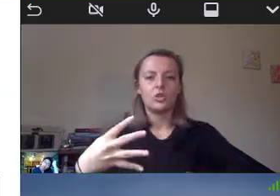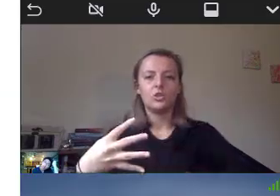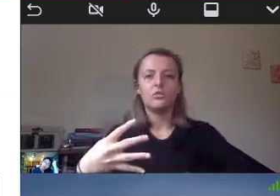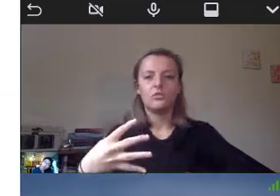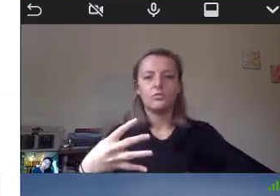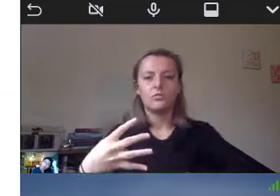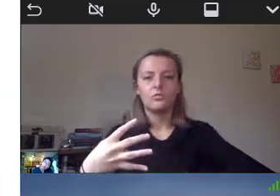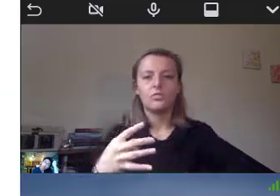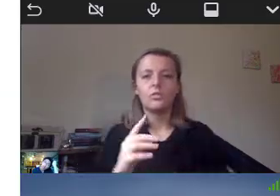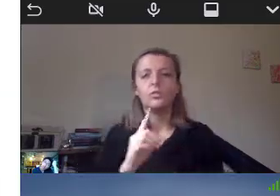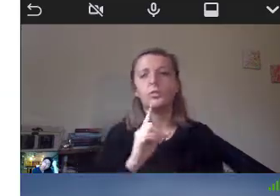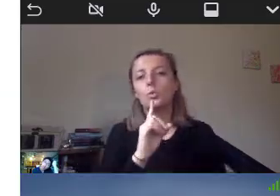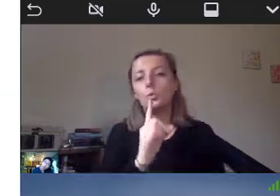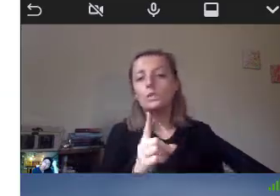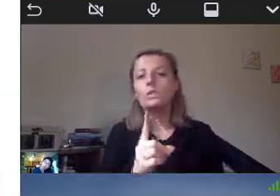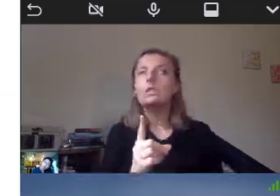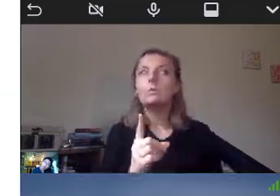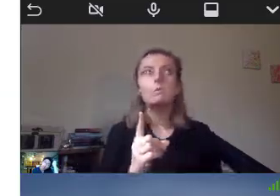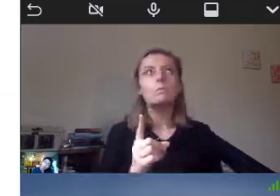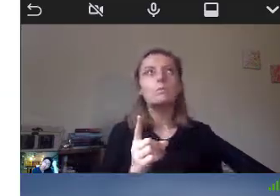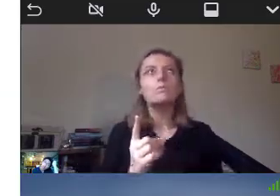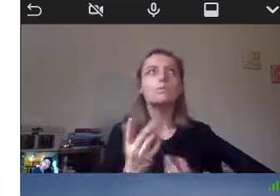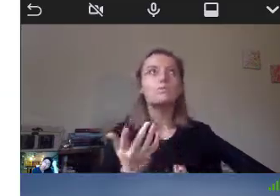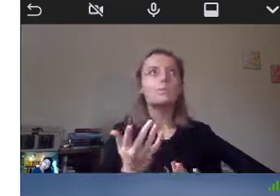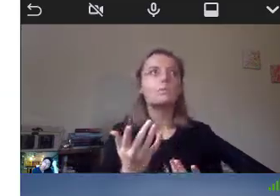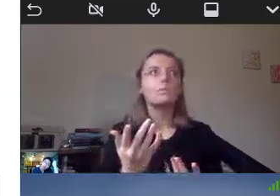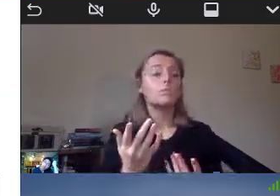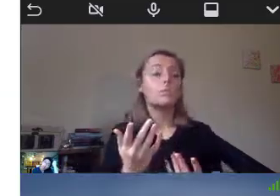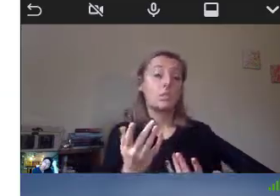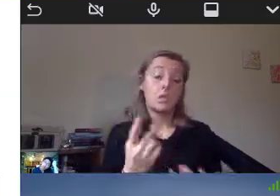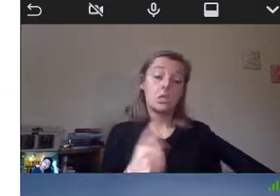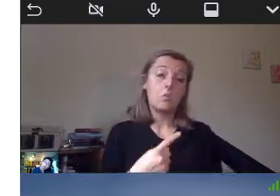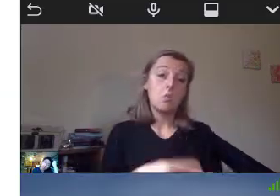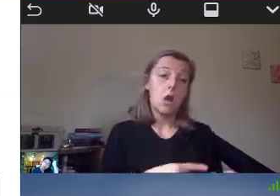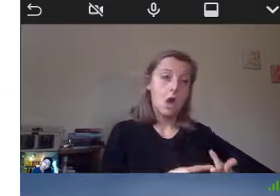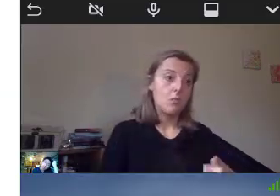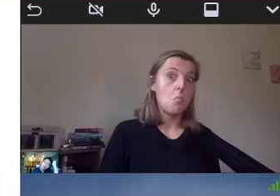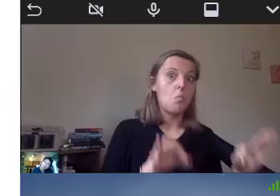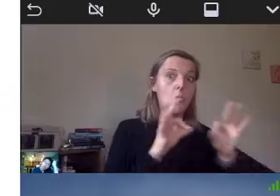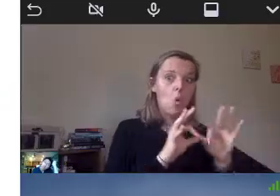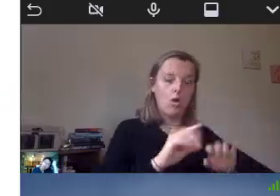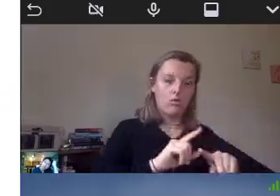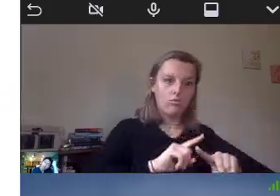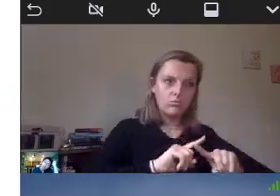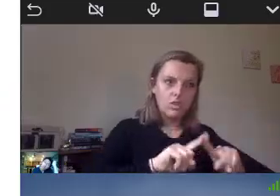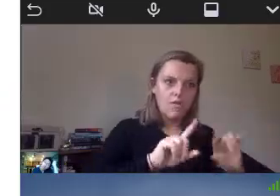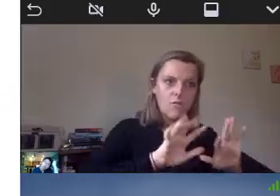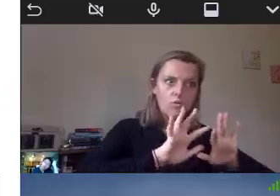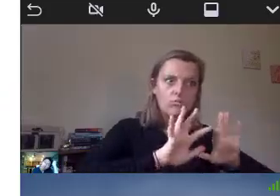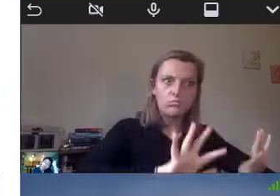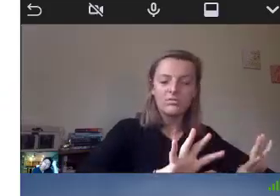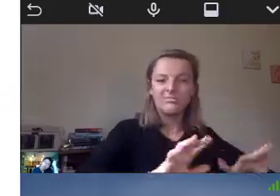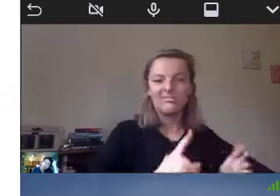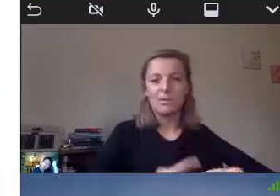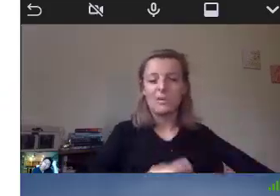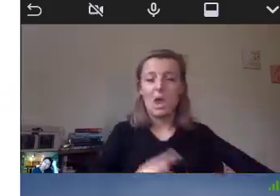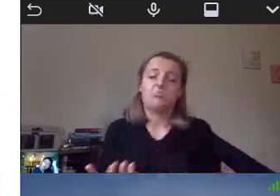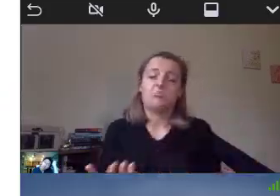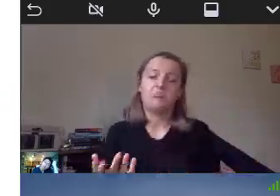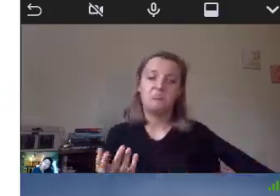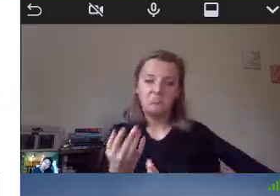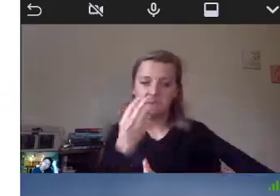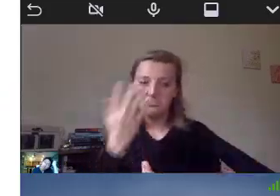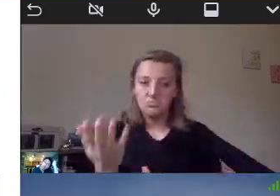importance of these two things might be different in different cases. So maybe when you were looking up heat transfer coefficients for